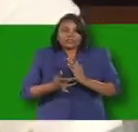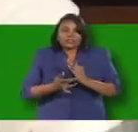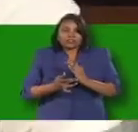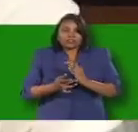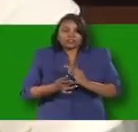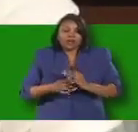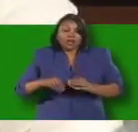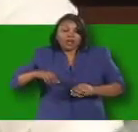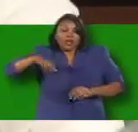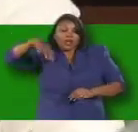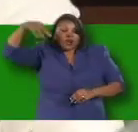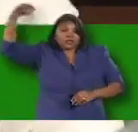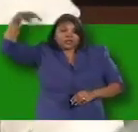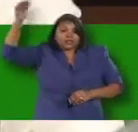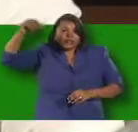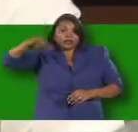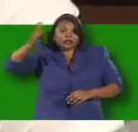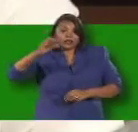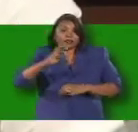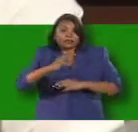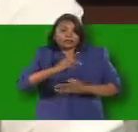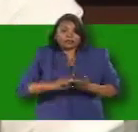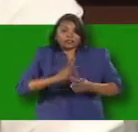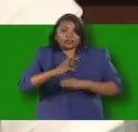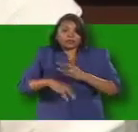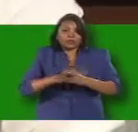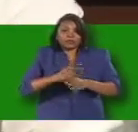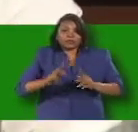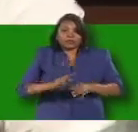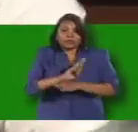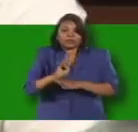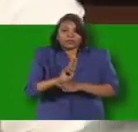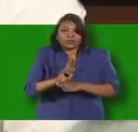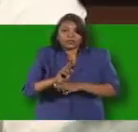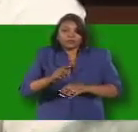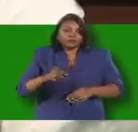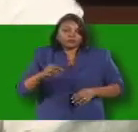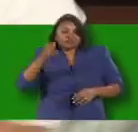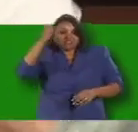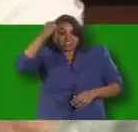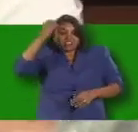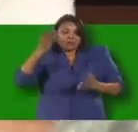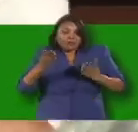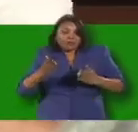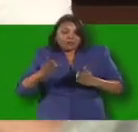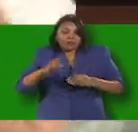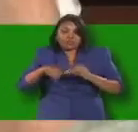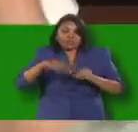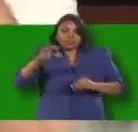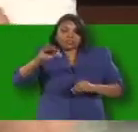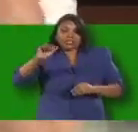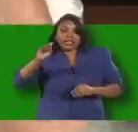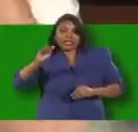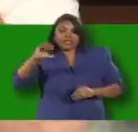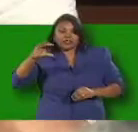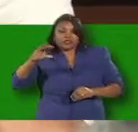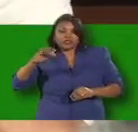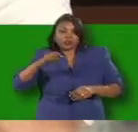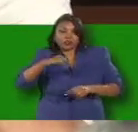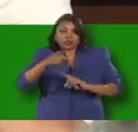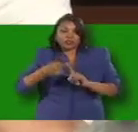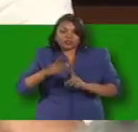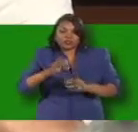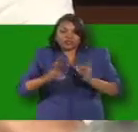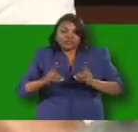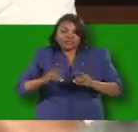adopted pretty quickly now in Europe. The idea that you can switch off your air conditioning as you drive the car